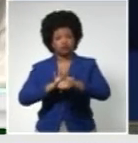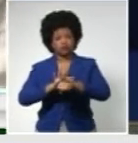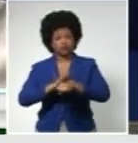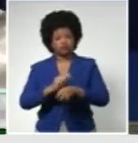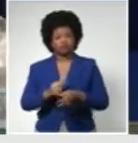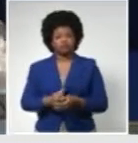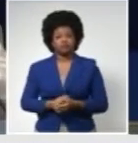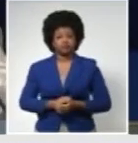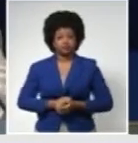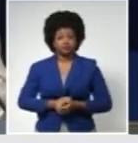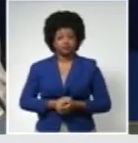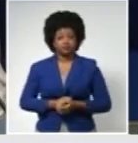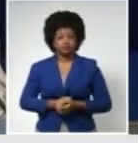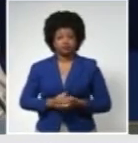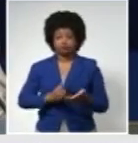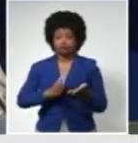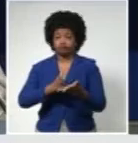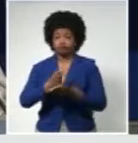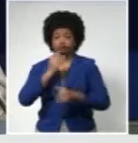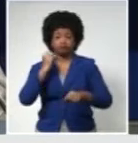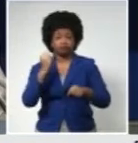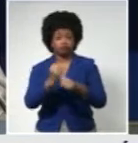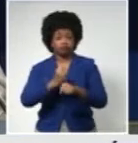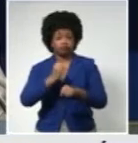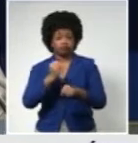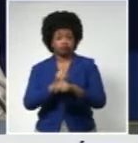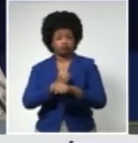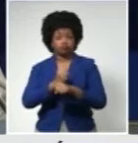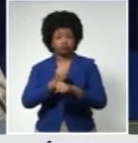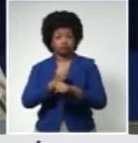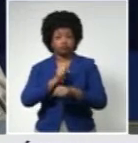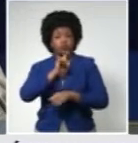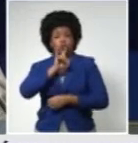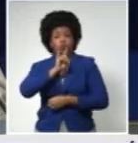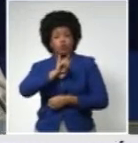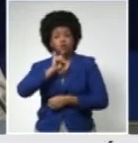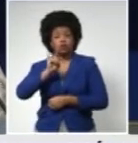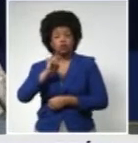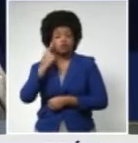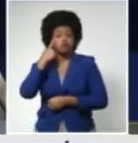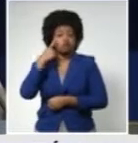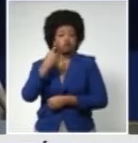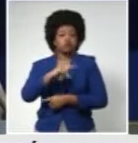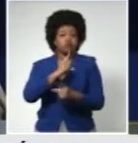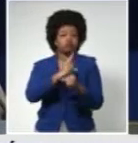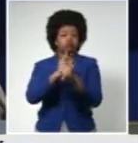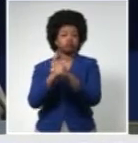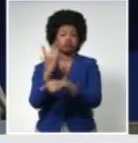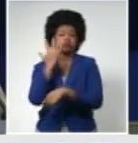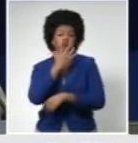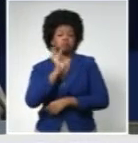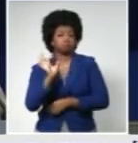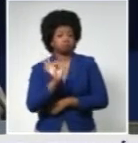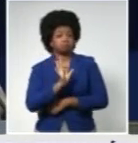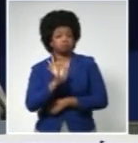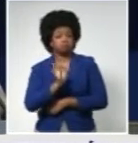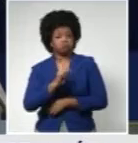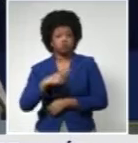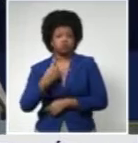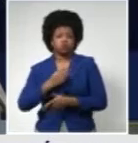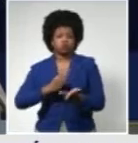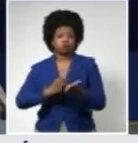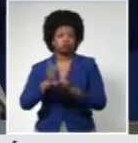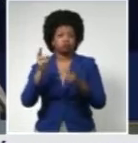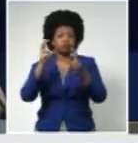161 cases, that is 7.1%, the number of people in our country who have been diagnosed with the